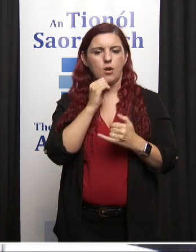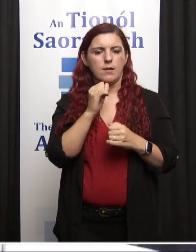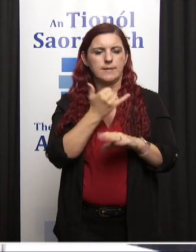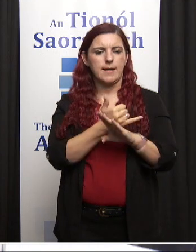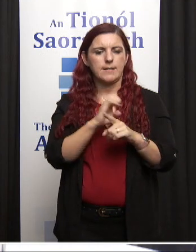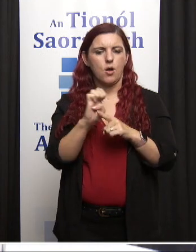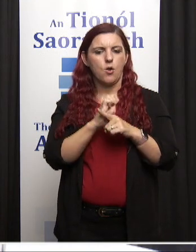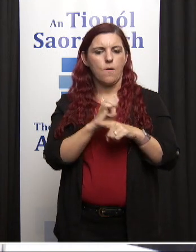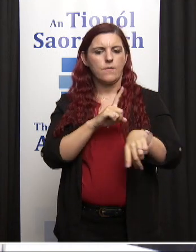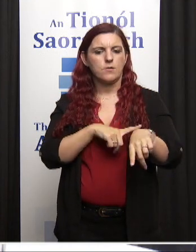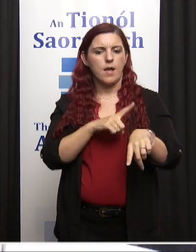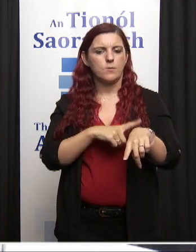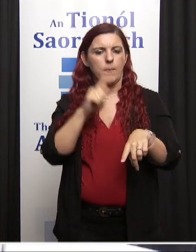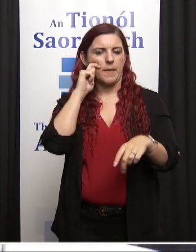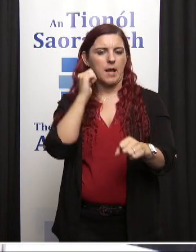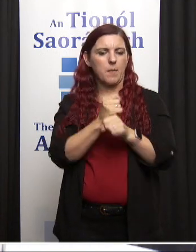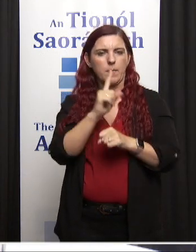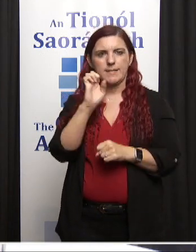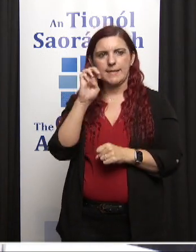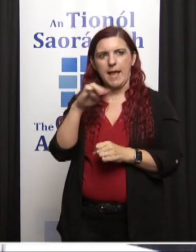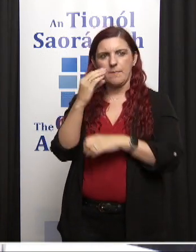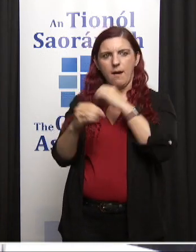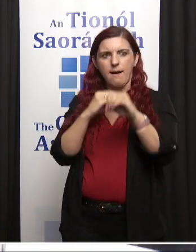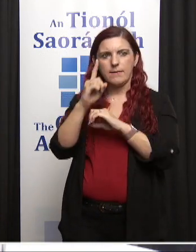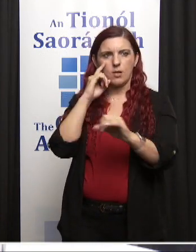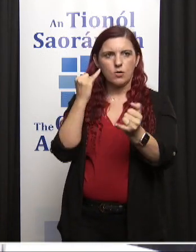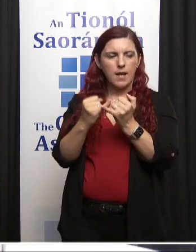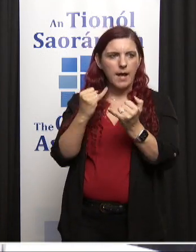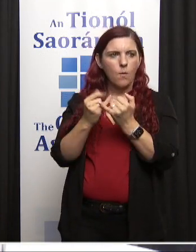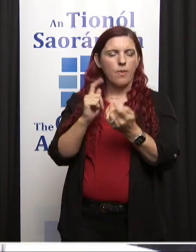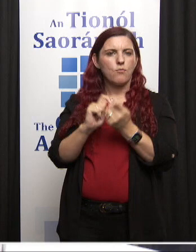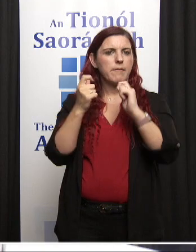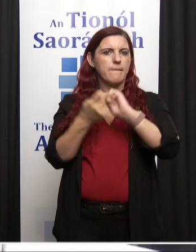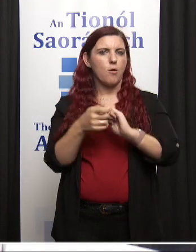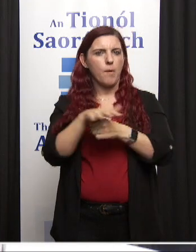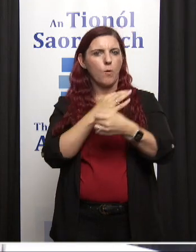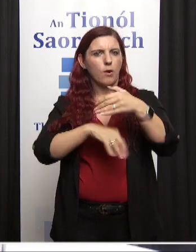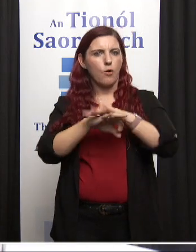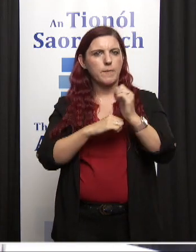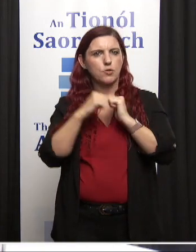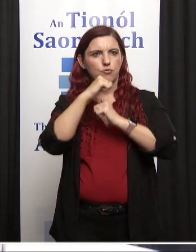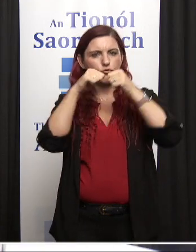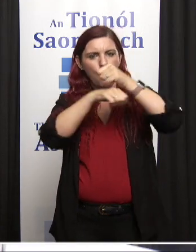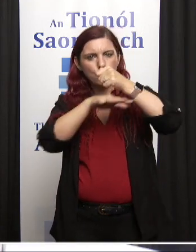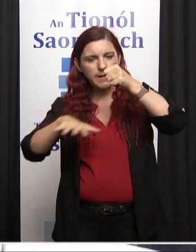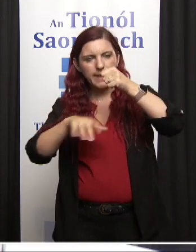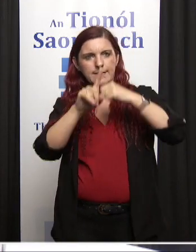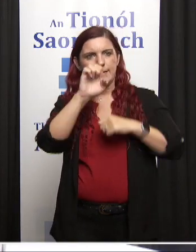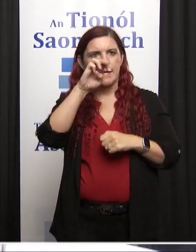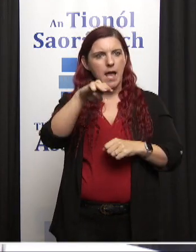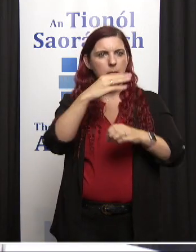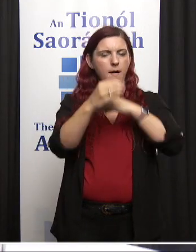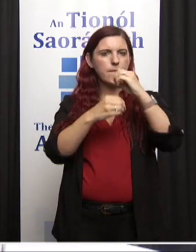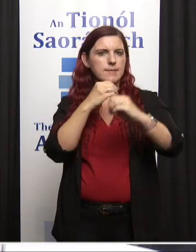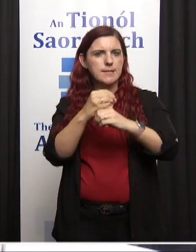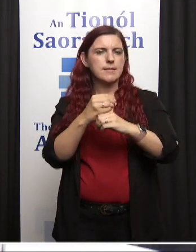look at what the DM's office actually looks like, what the reform of the government structure underneath the proposed